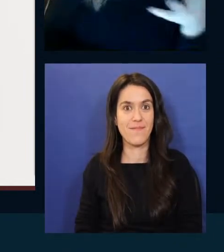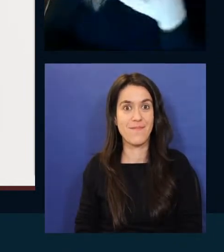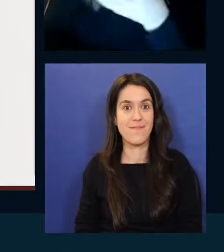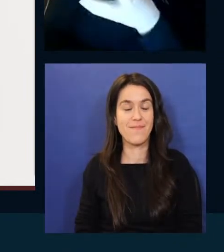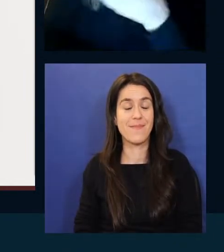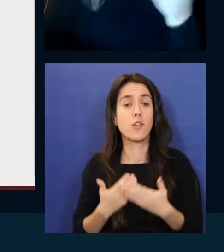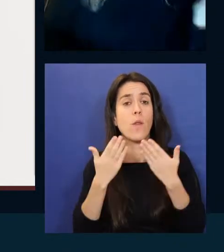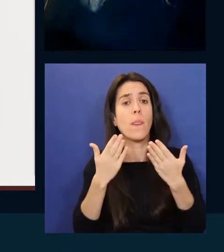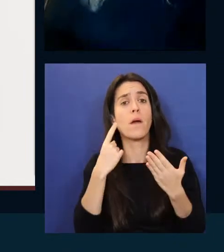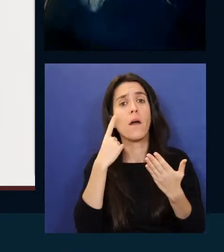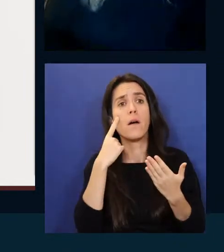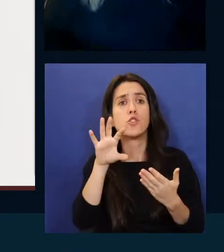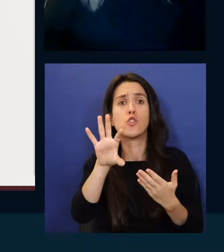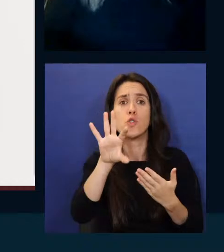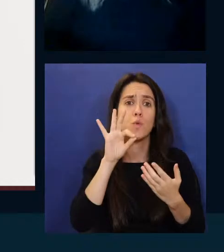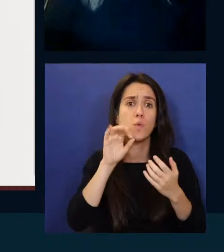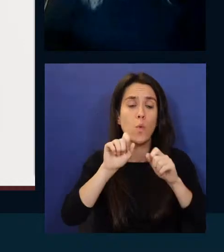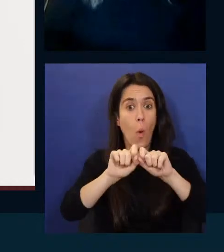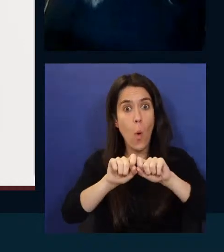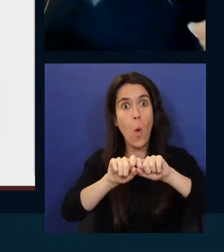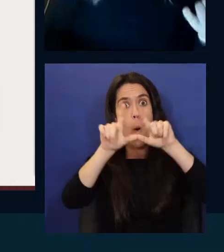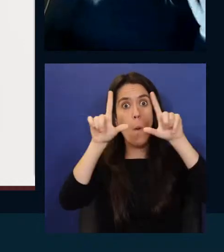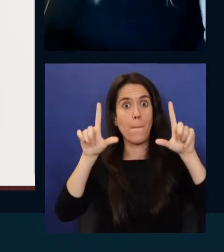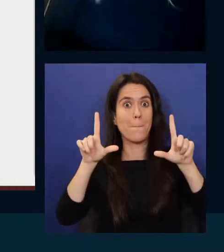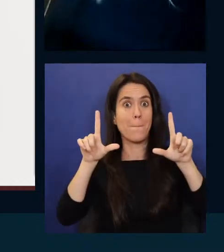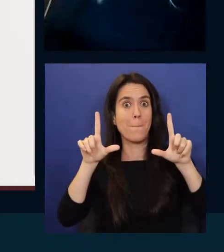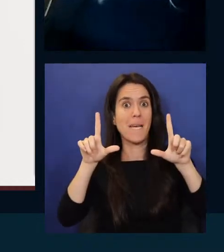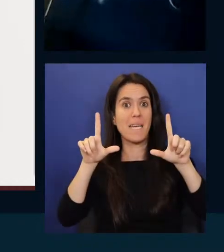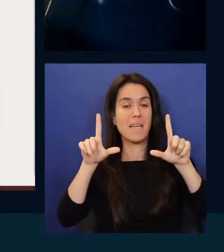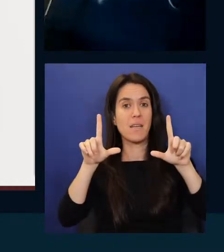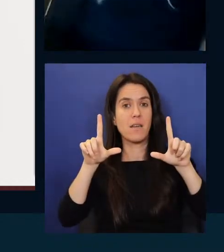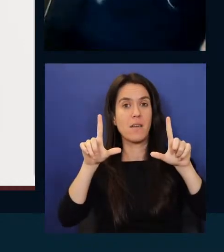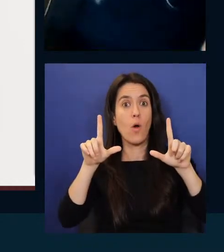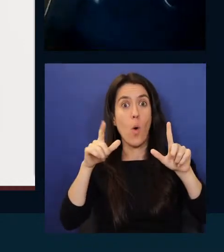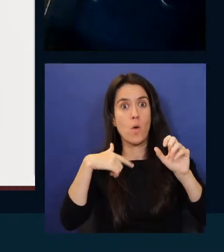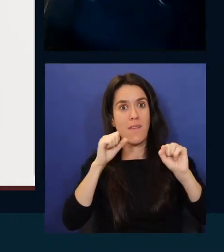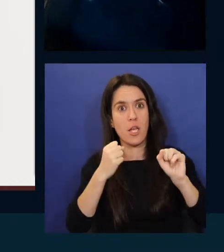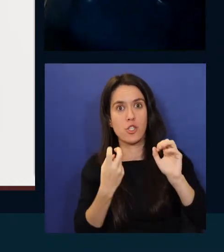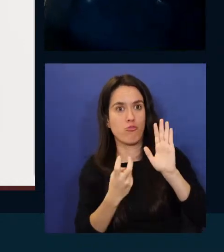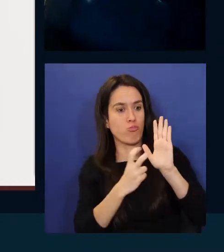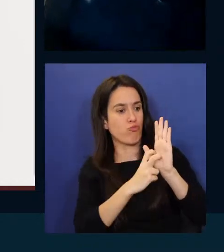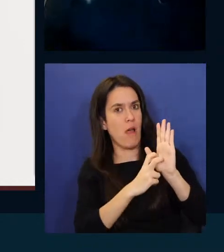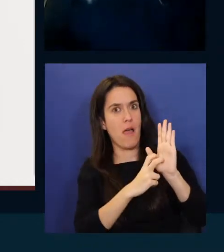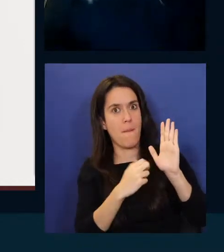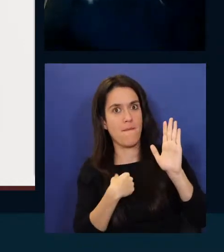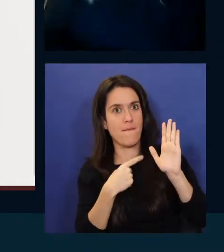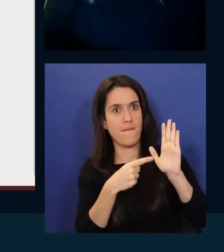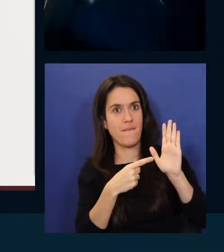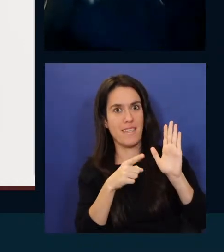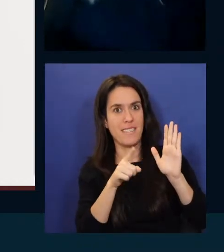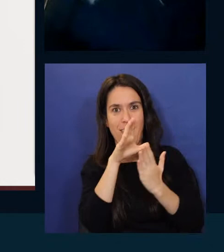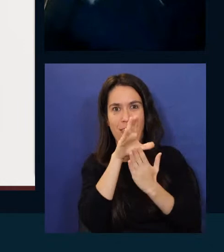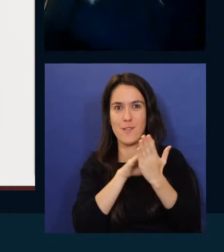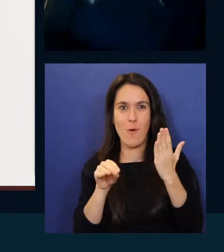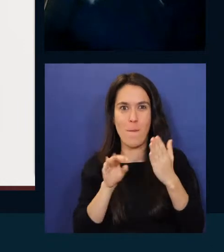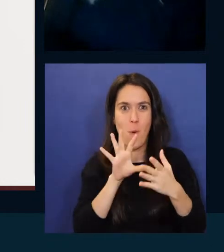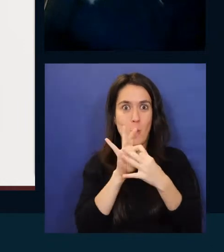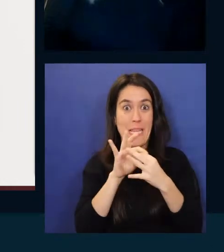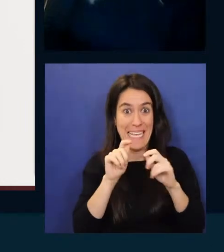go and open it, and you can even subscribe to this report directly from within